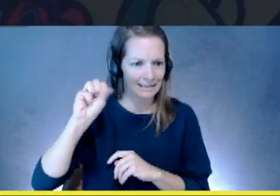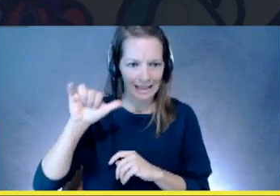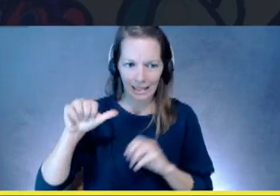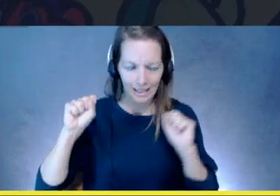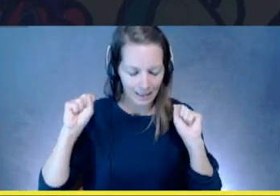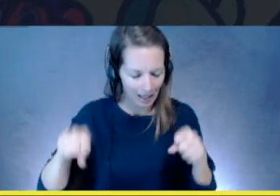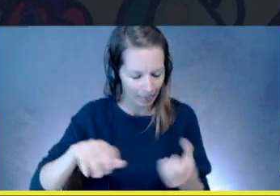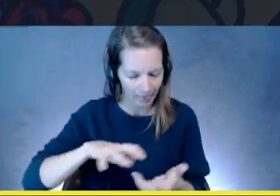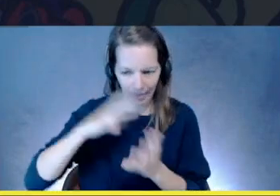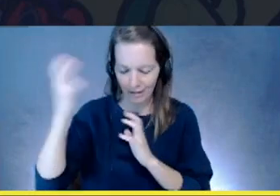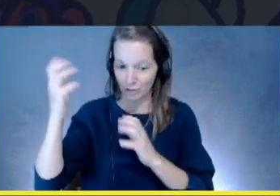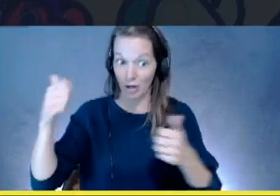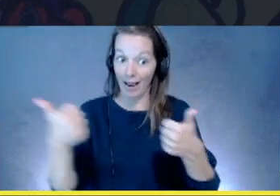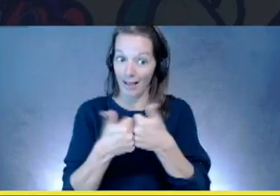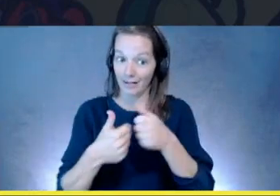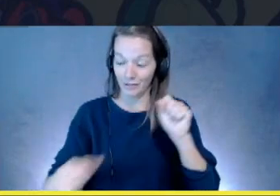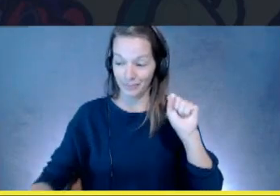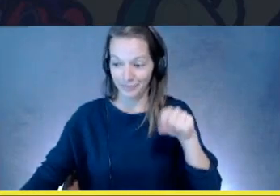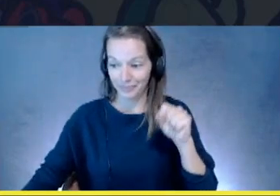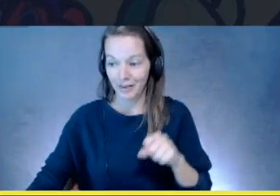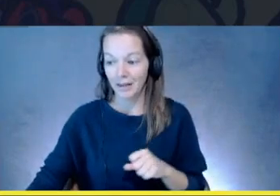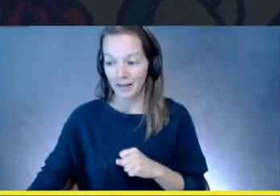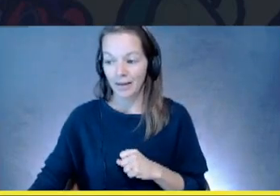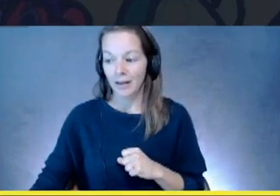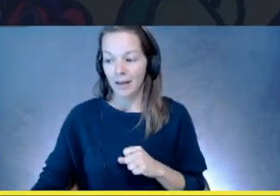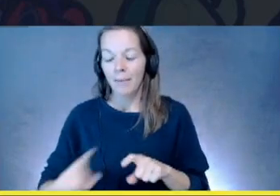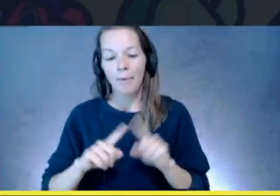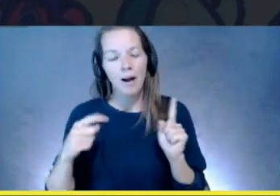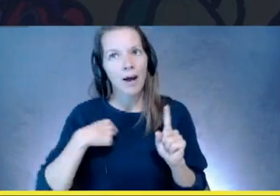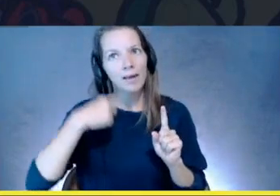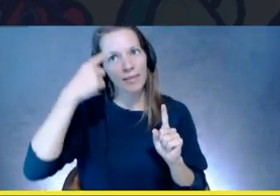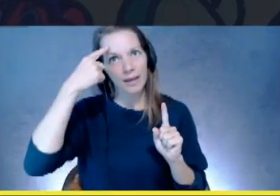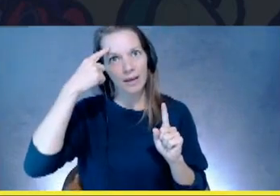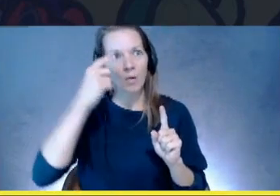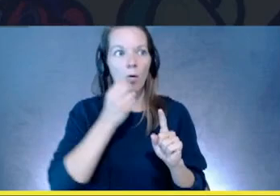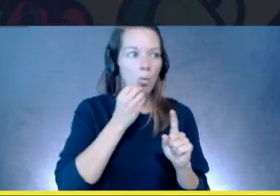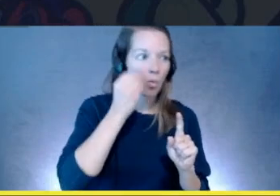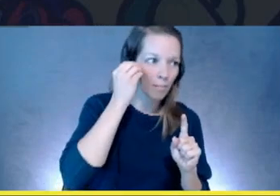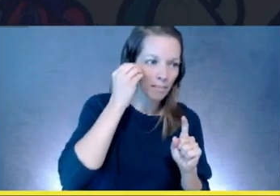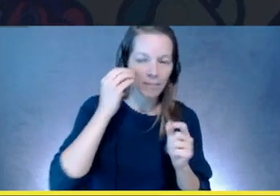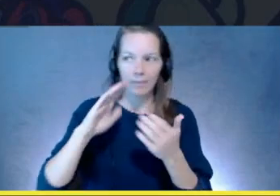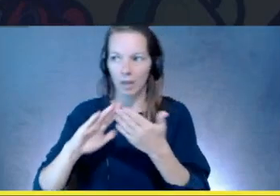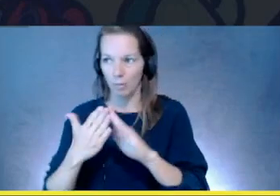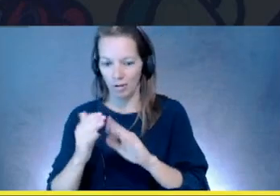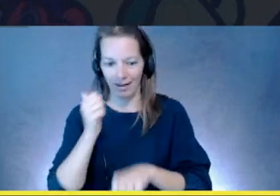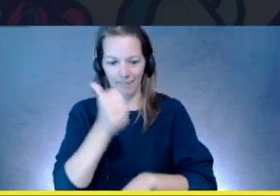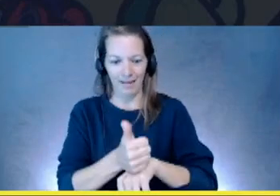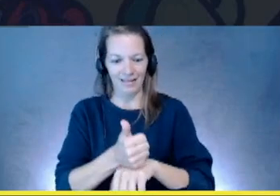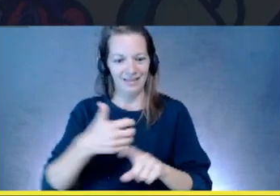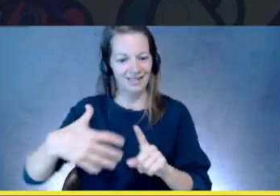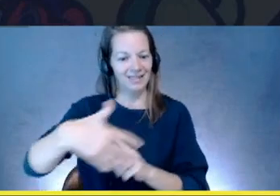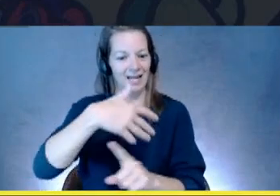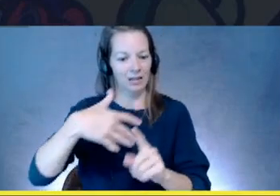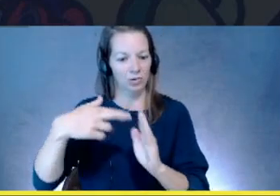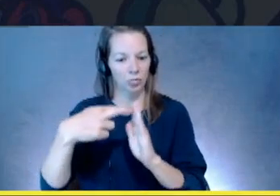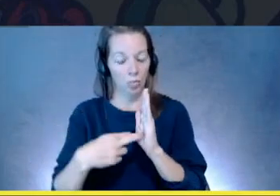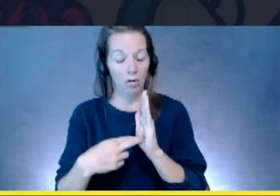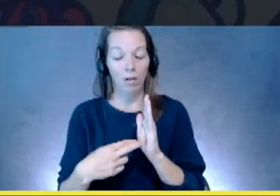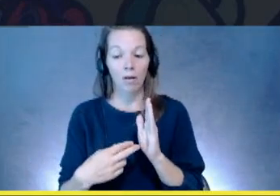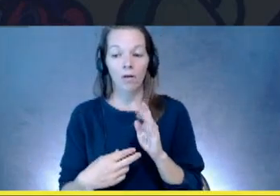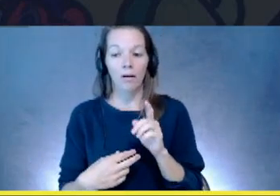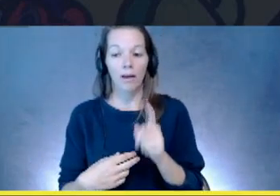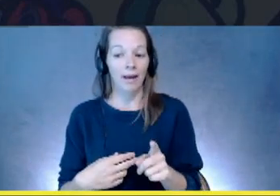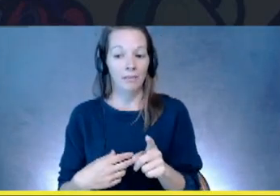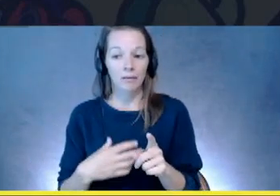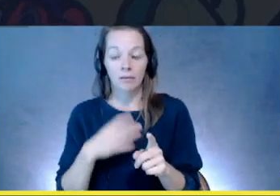as researchers. But when I think about the home and community-based services settings rule, for example, and the changes